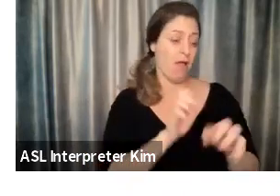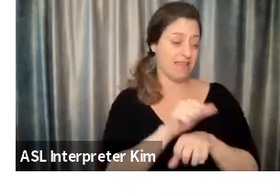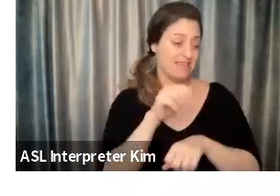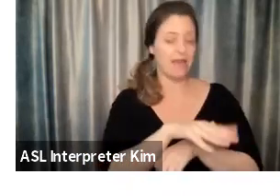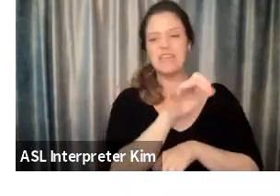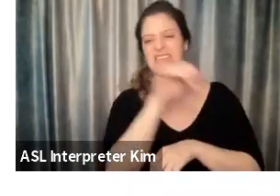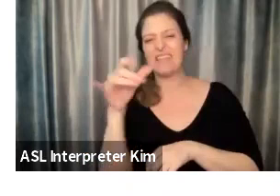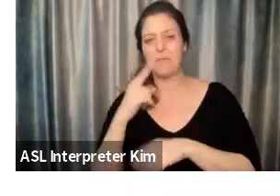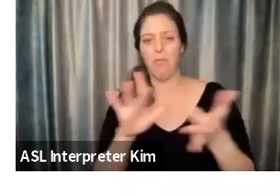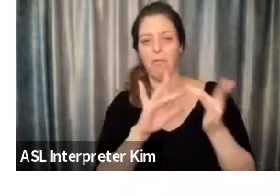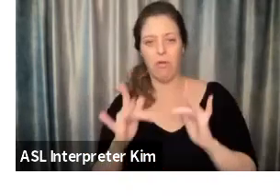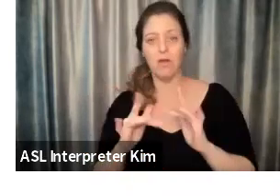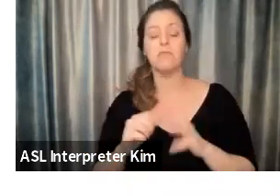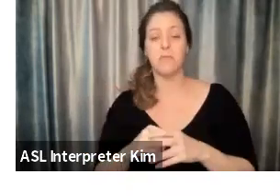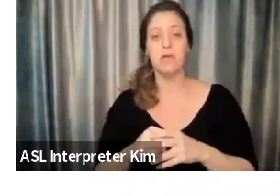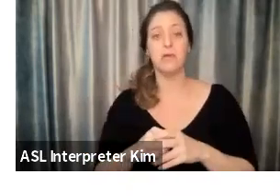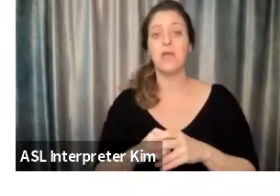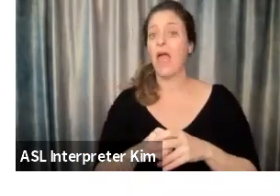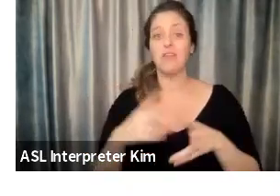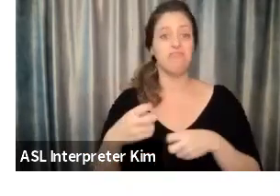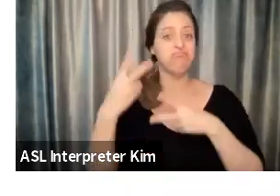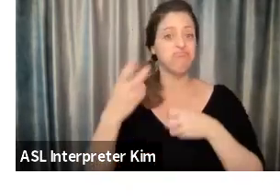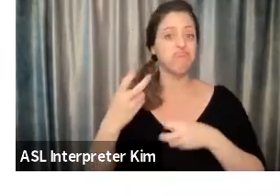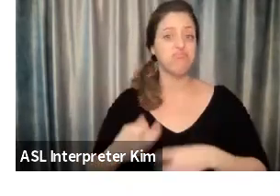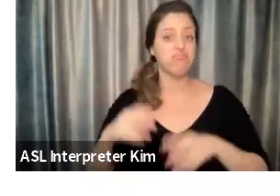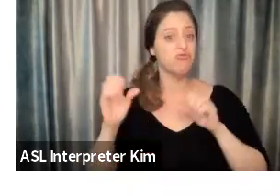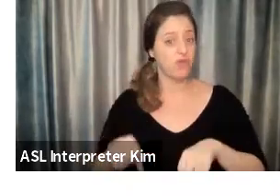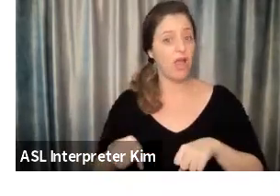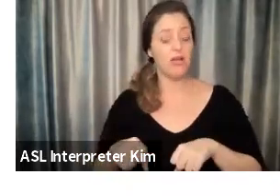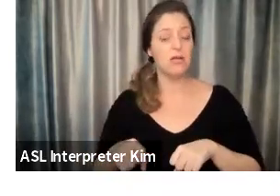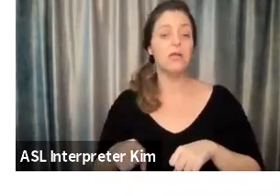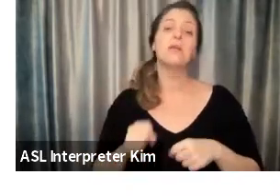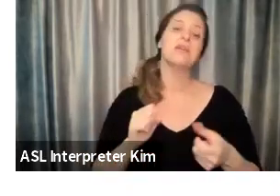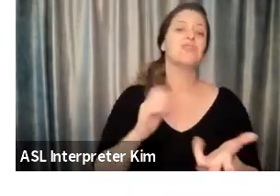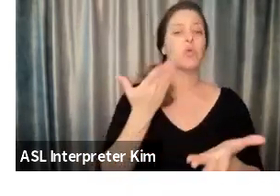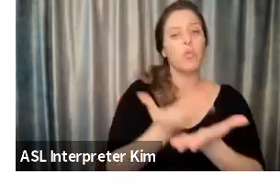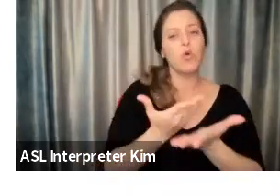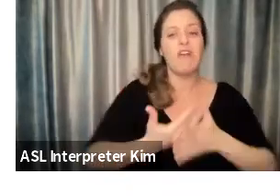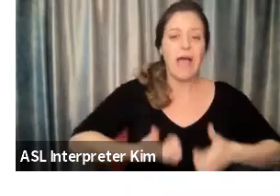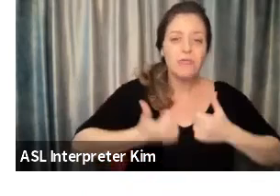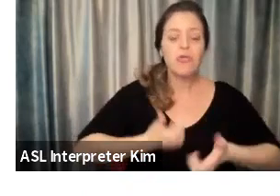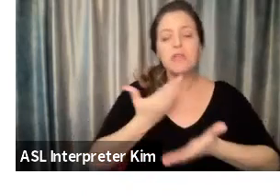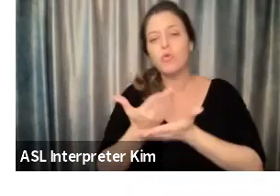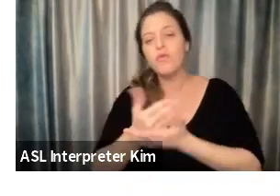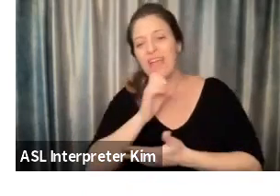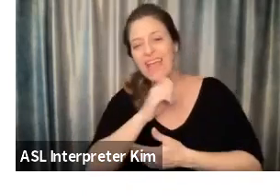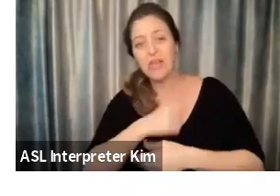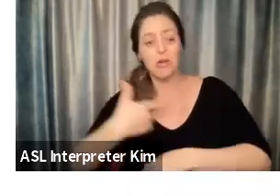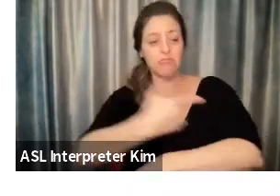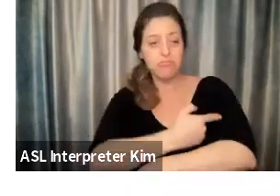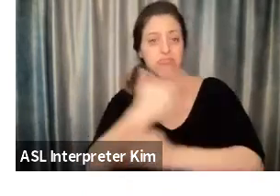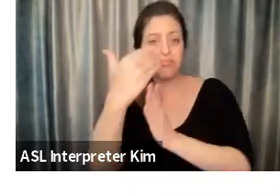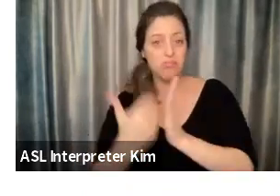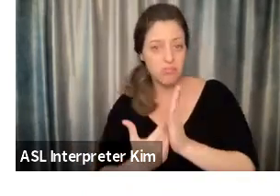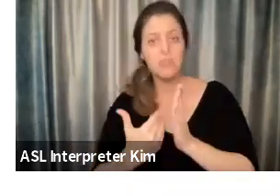you'll be able to submit documents electronically, such as proof of address, proof of age, immunization records, and then